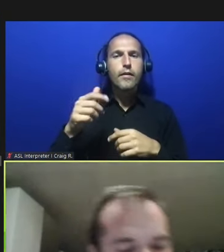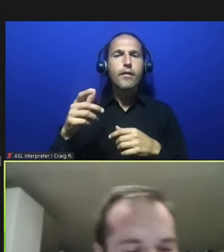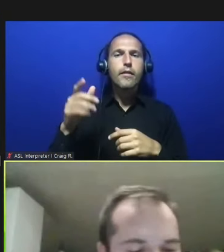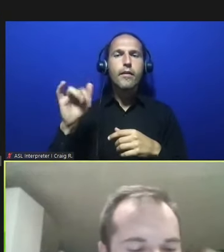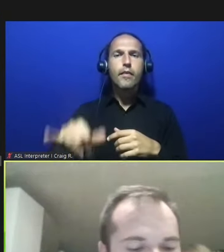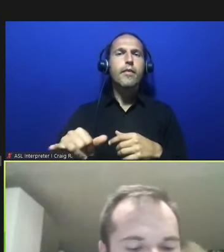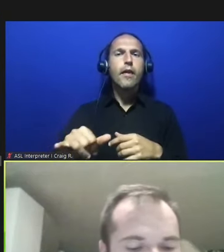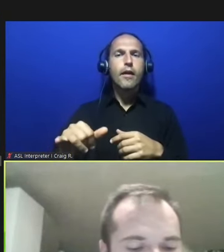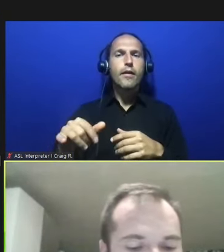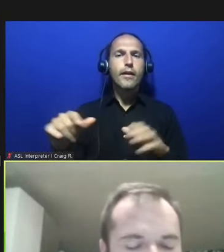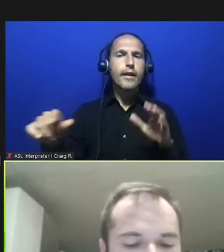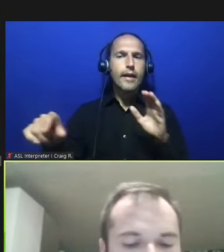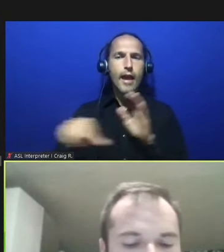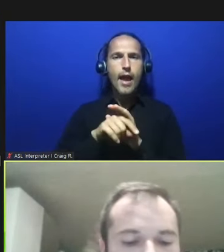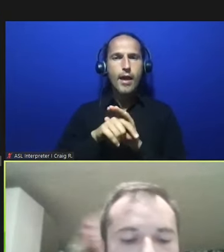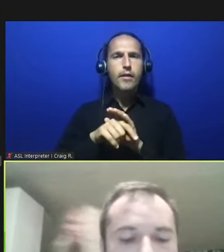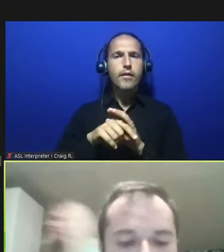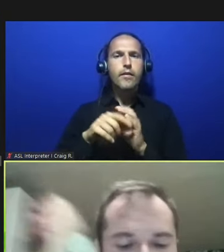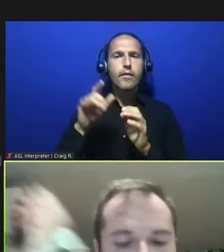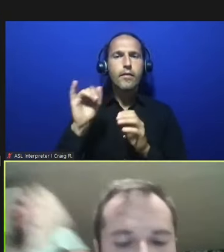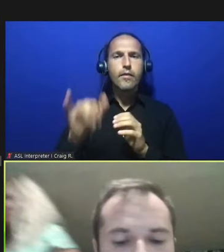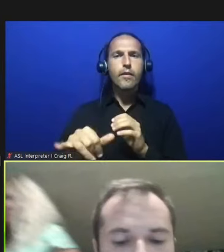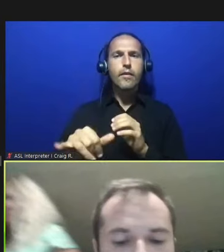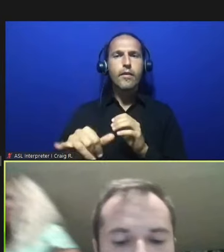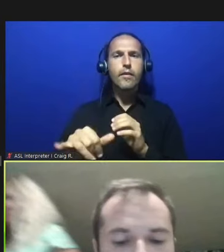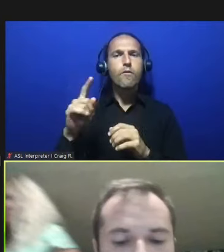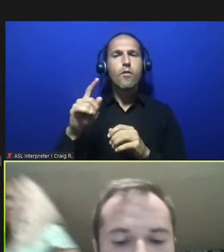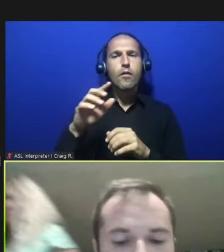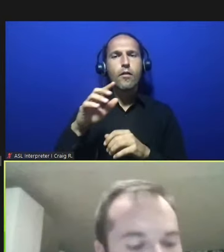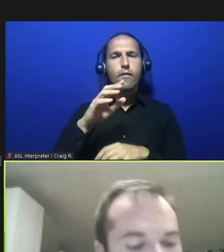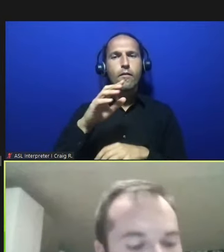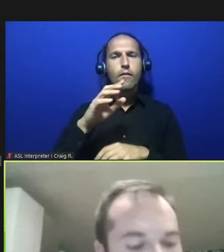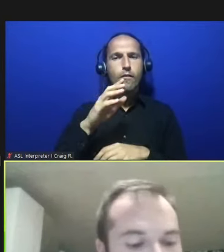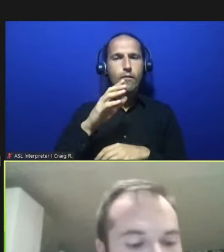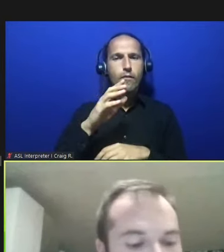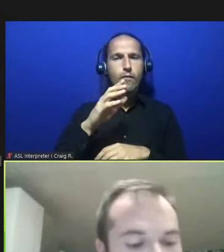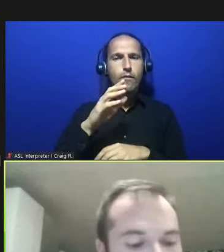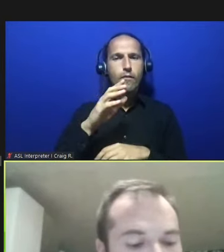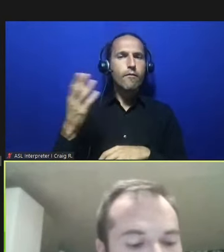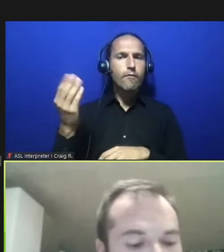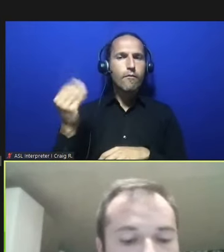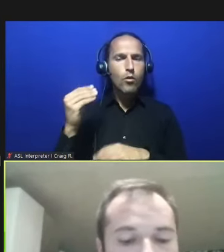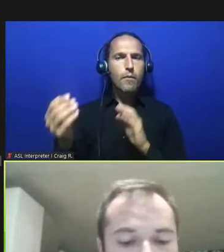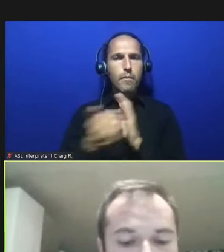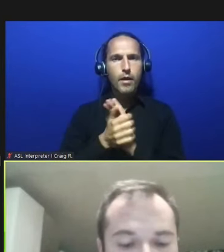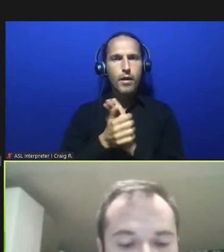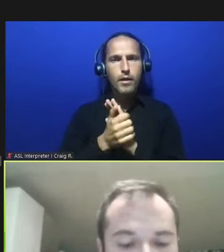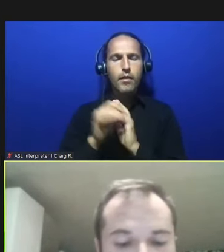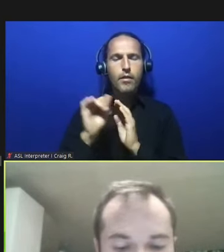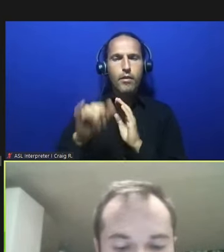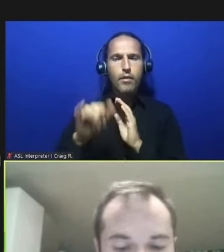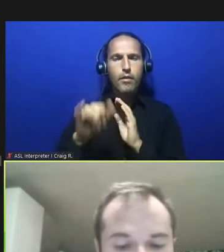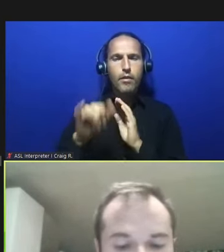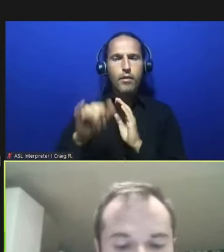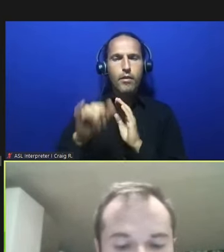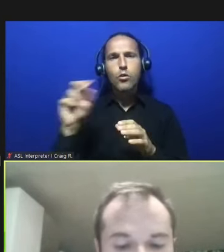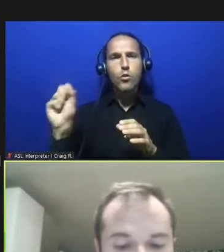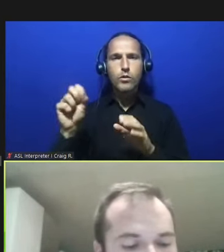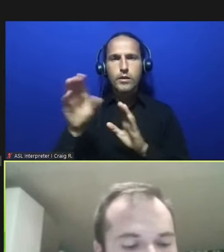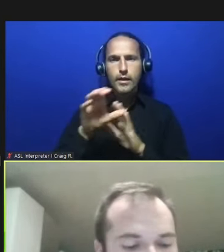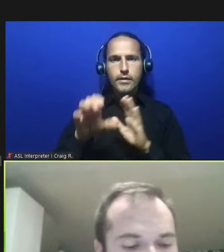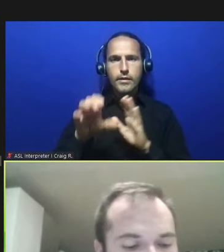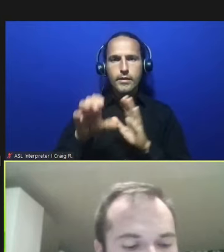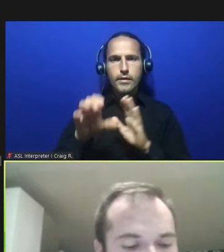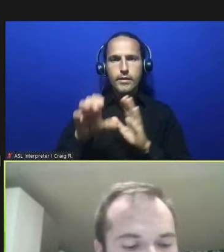quotes, incorporated by 5th and 14th Amendment of U.S. Constitution and Article 1 of U.S. Constitution. MTA is trying